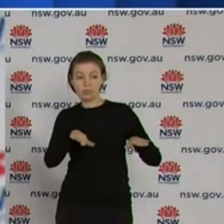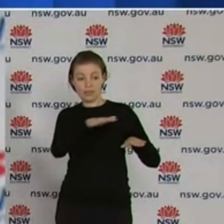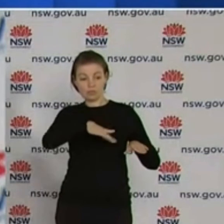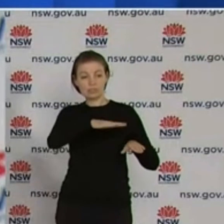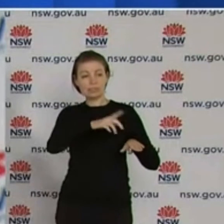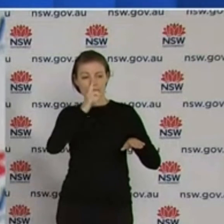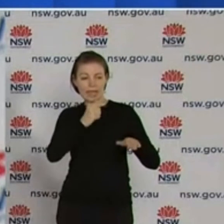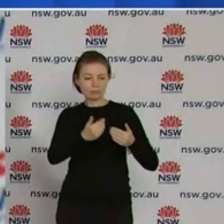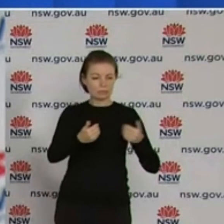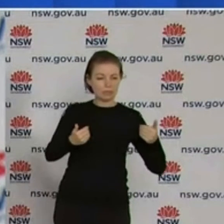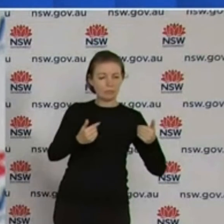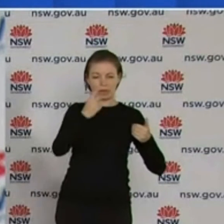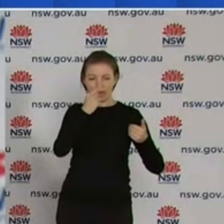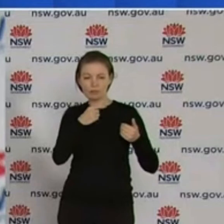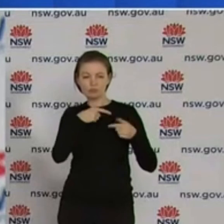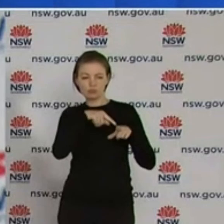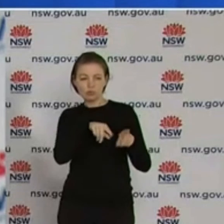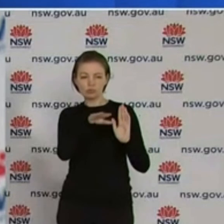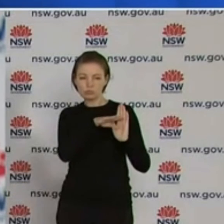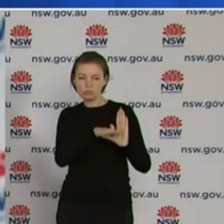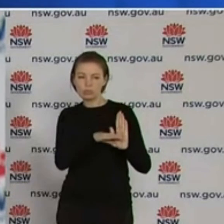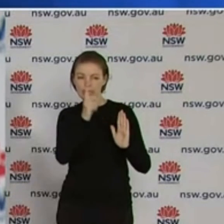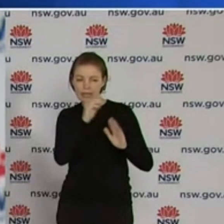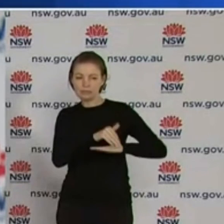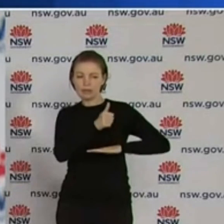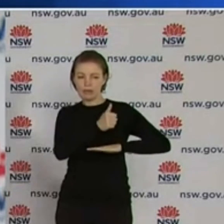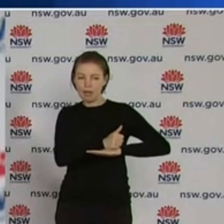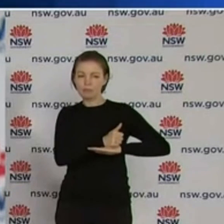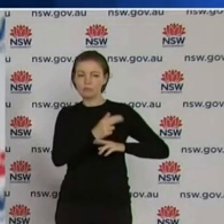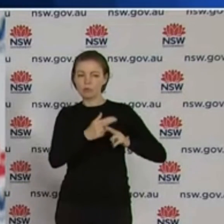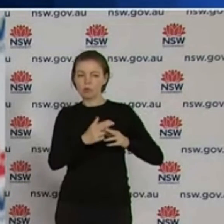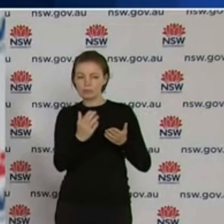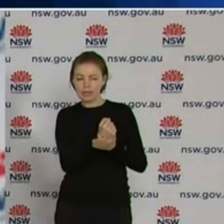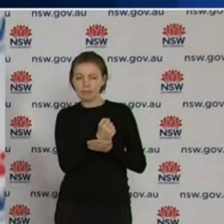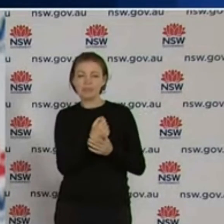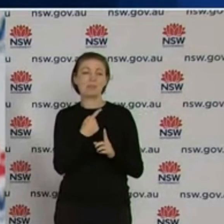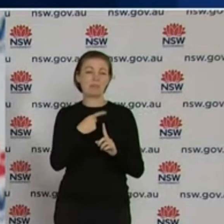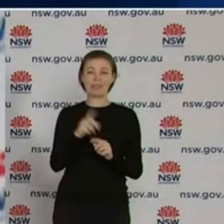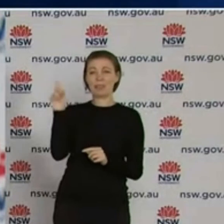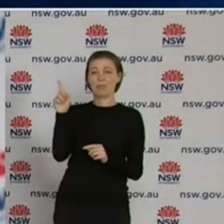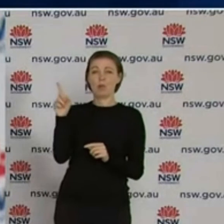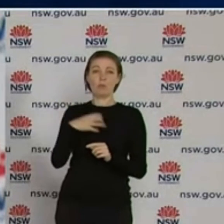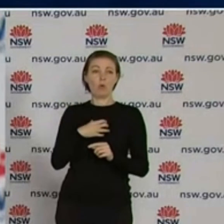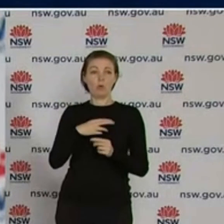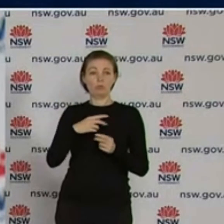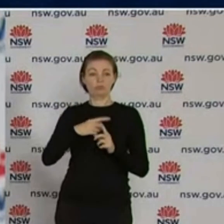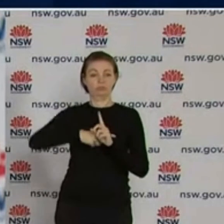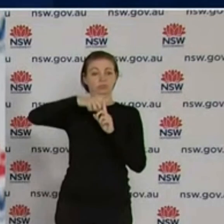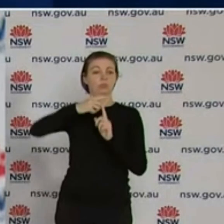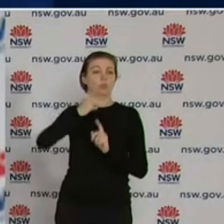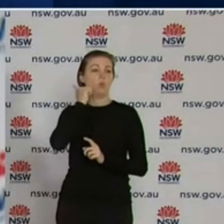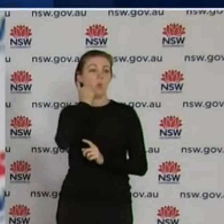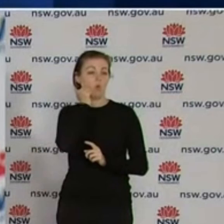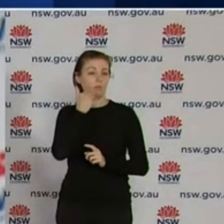out areas and having rules around change rooms and all those things, and the warmer weather outdoors. So there'll be a detailed